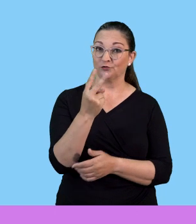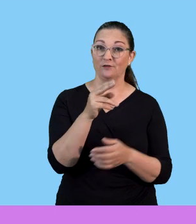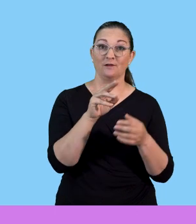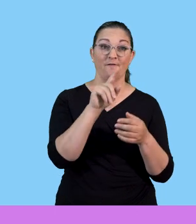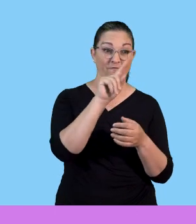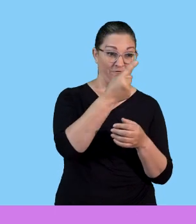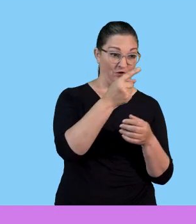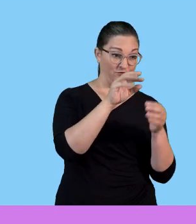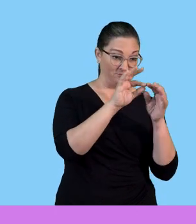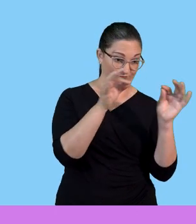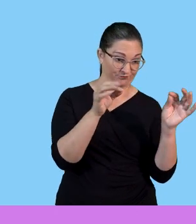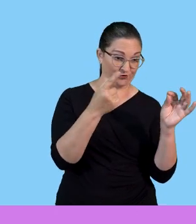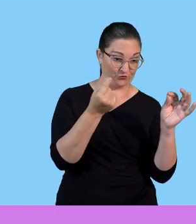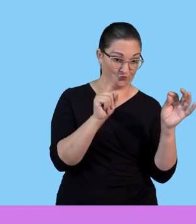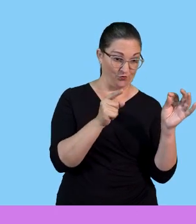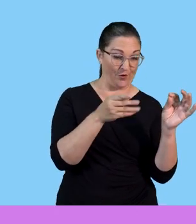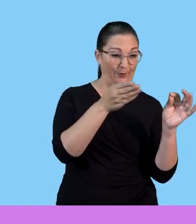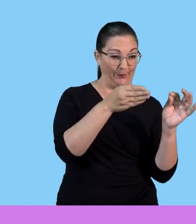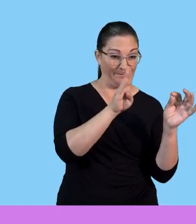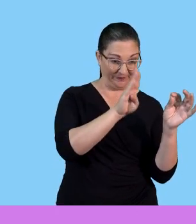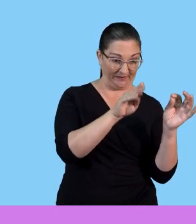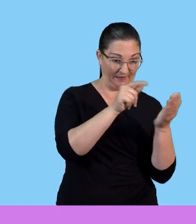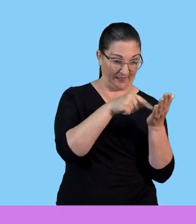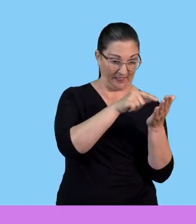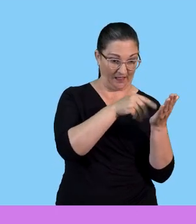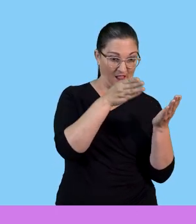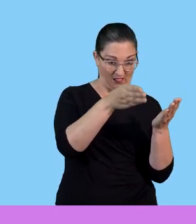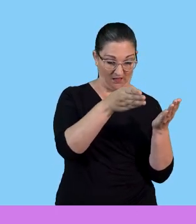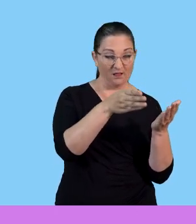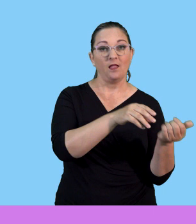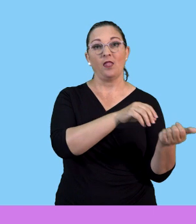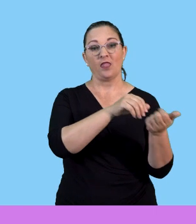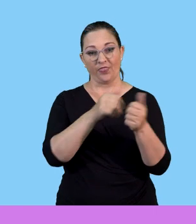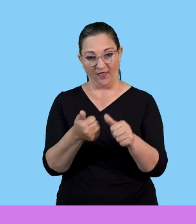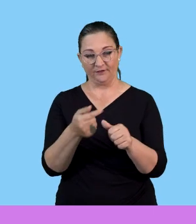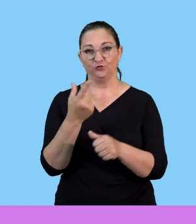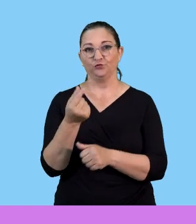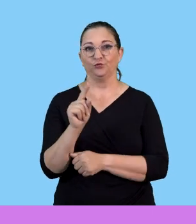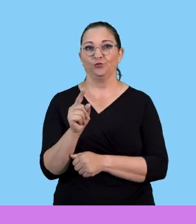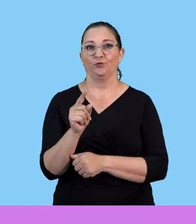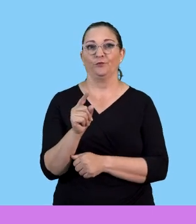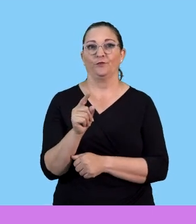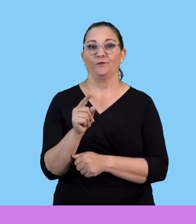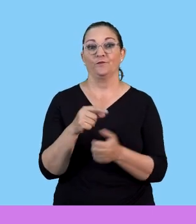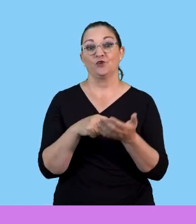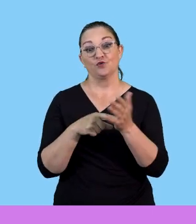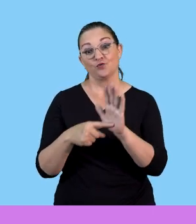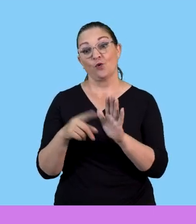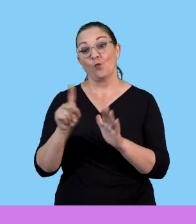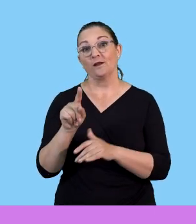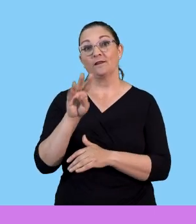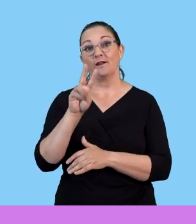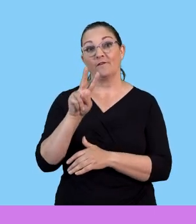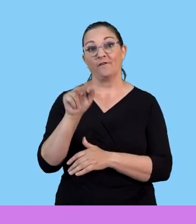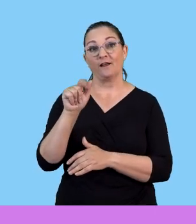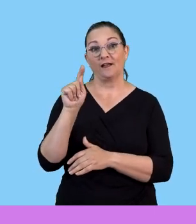parts. First, we are going to calculate the missing value B, and then we are going to show how